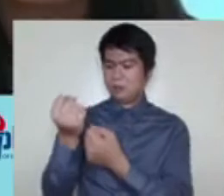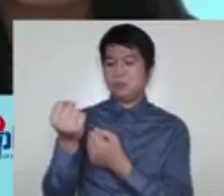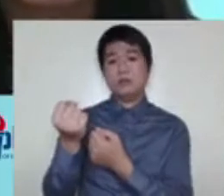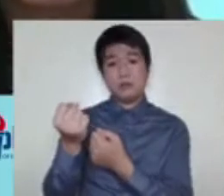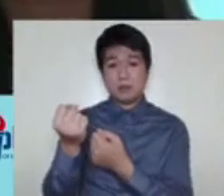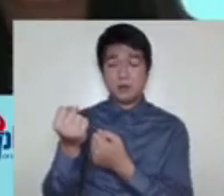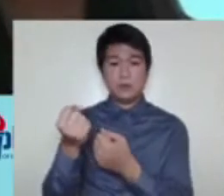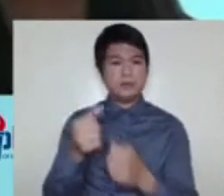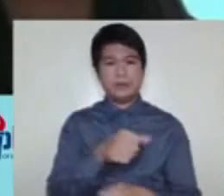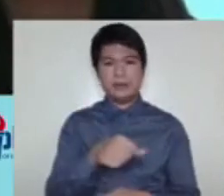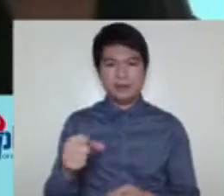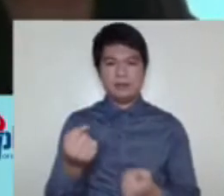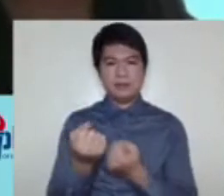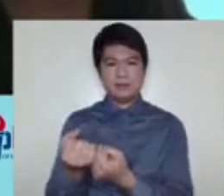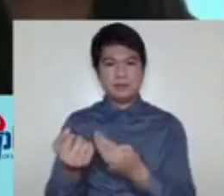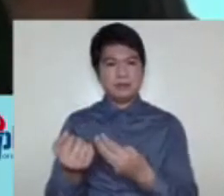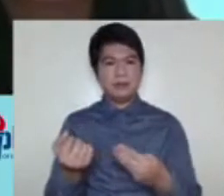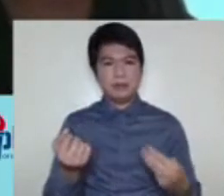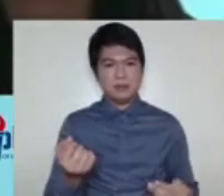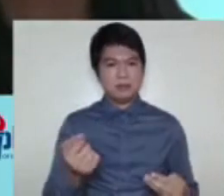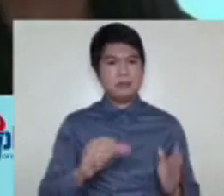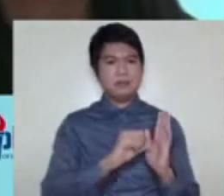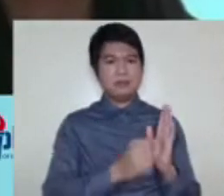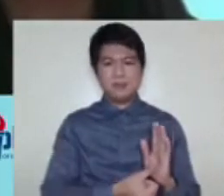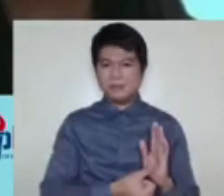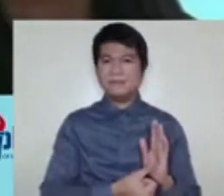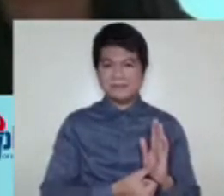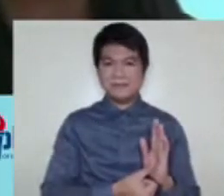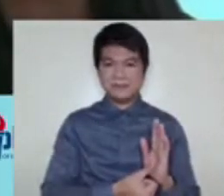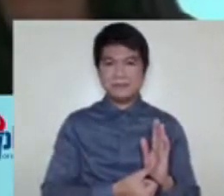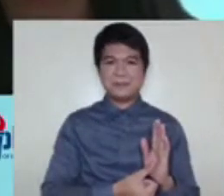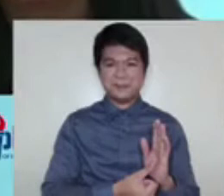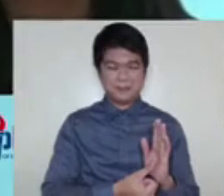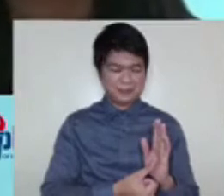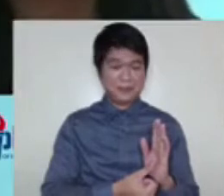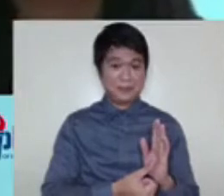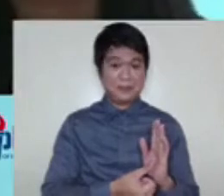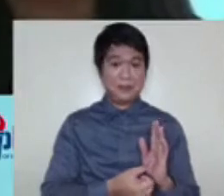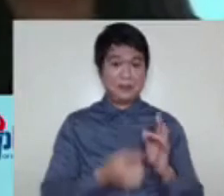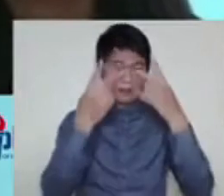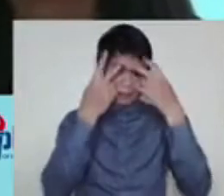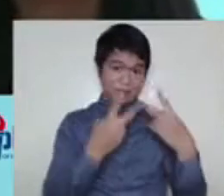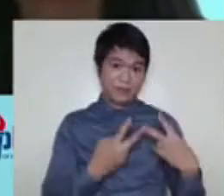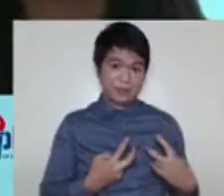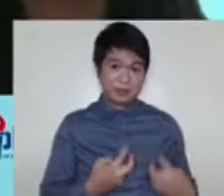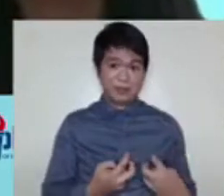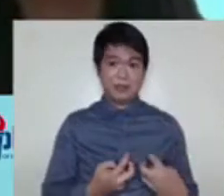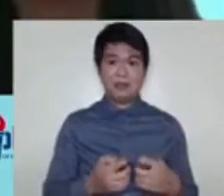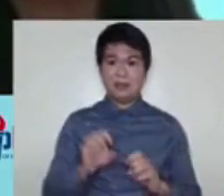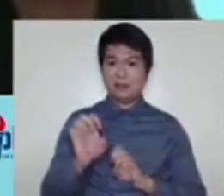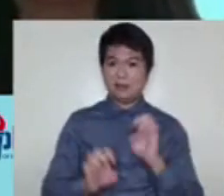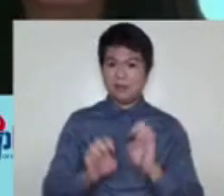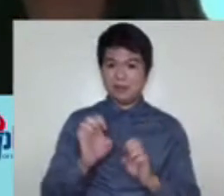supplemental material that highlights the reflection on and evaluation of learning environments that are responsive